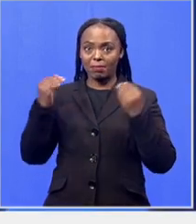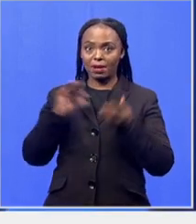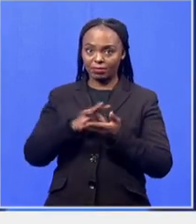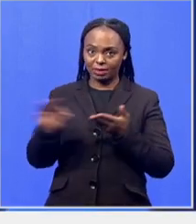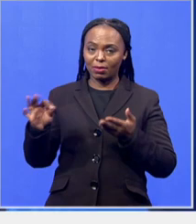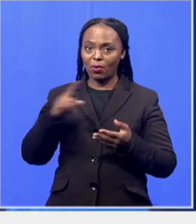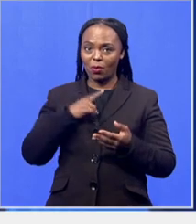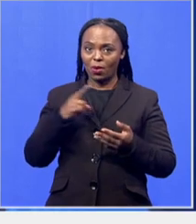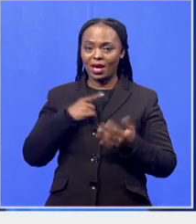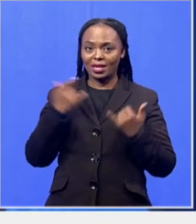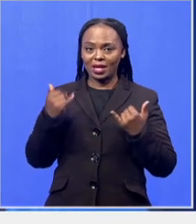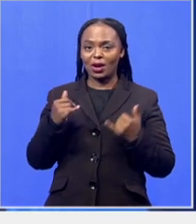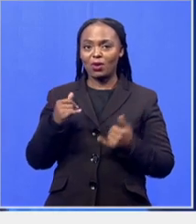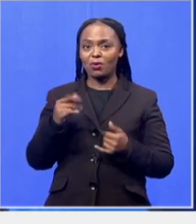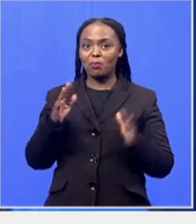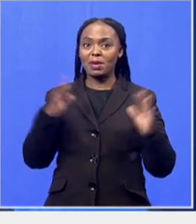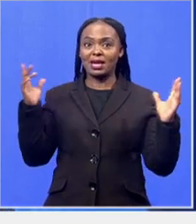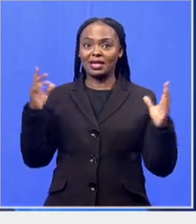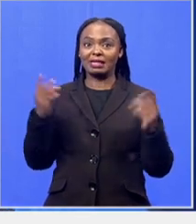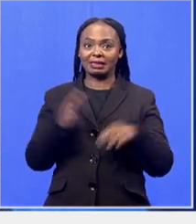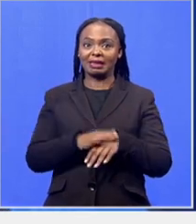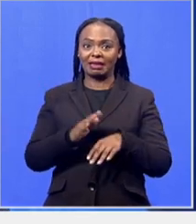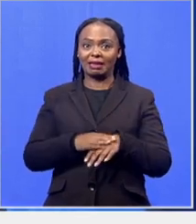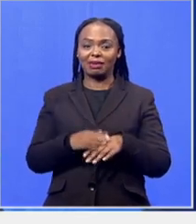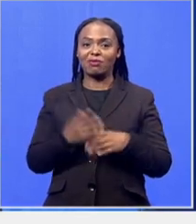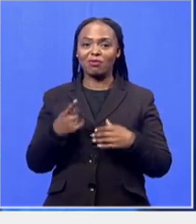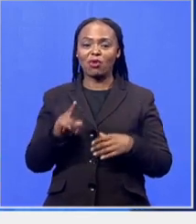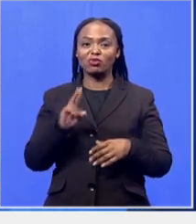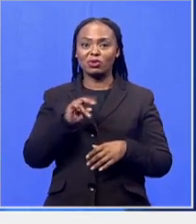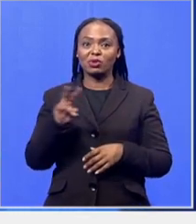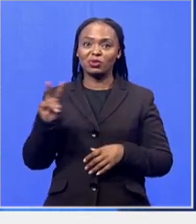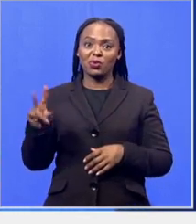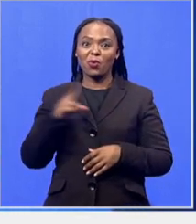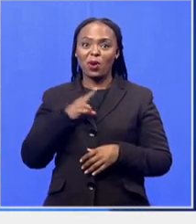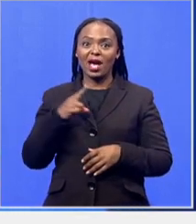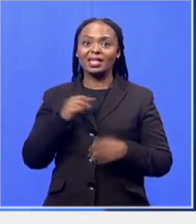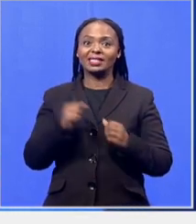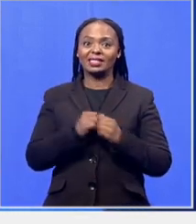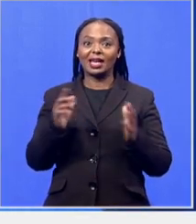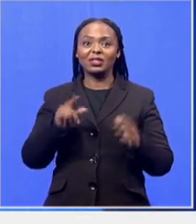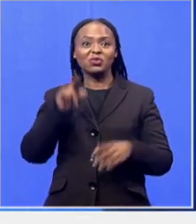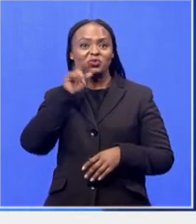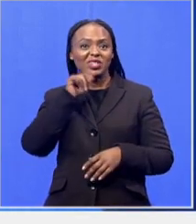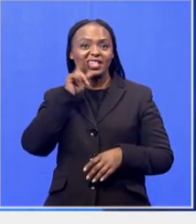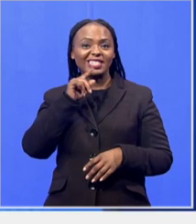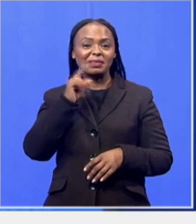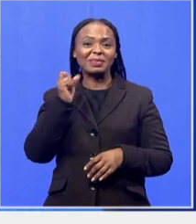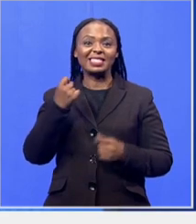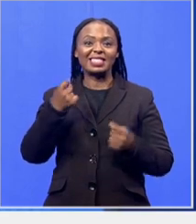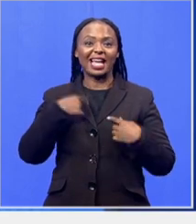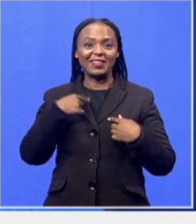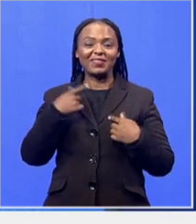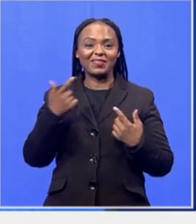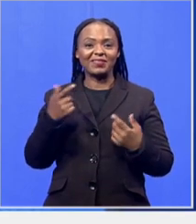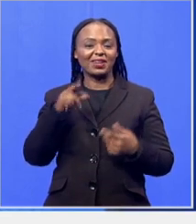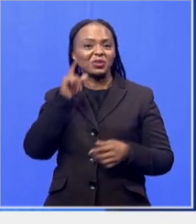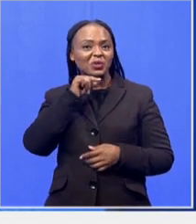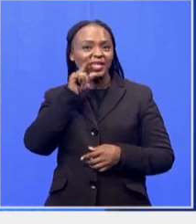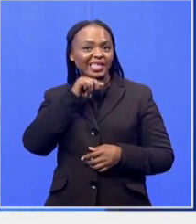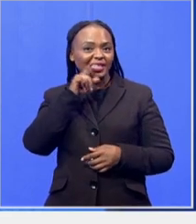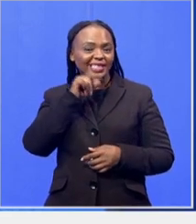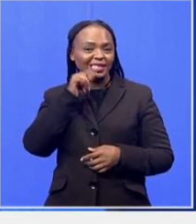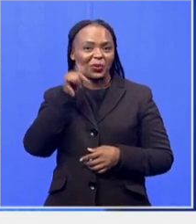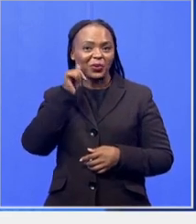us in 2022 when we saw even just the way he started tweeting himself when he became the head